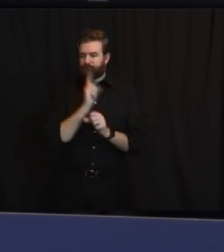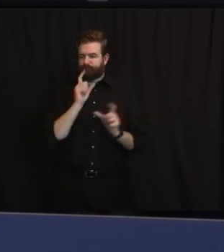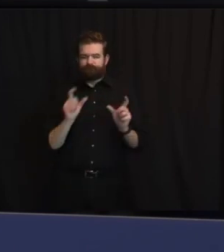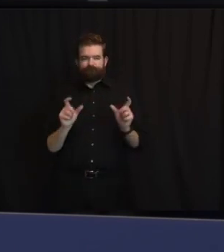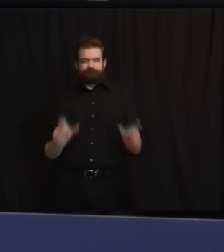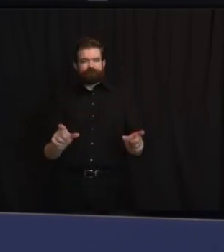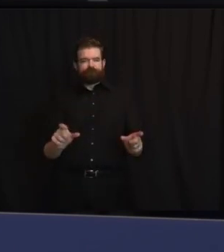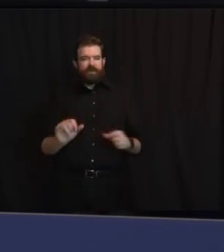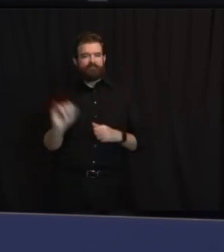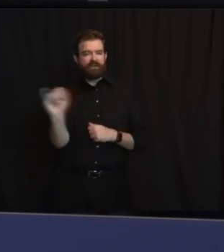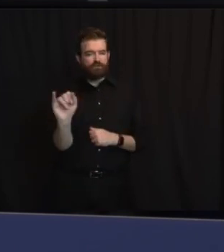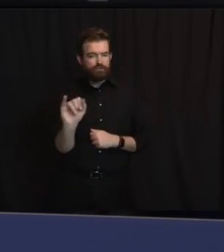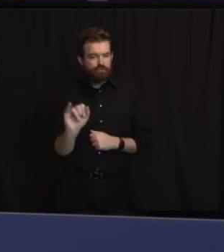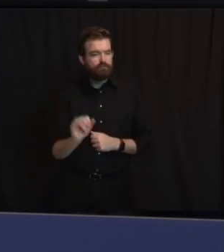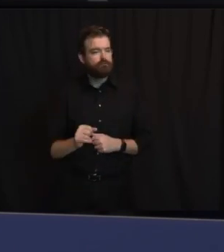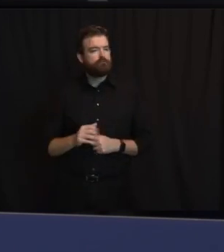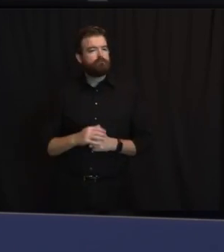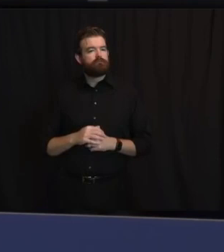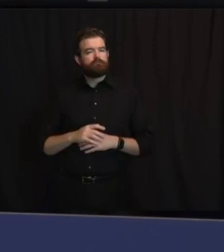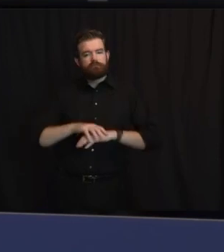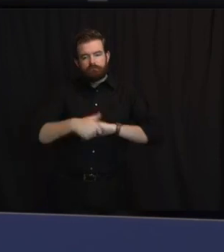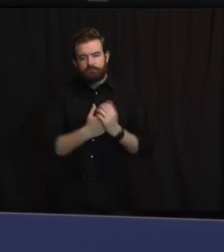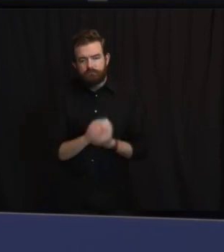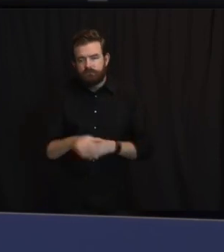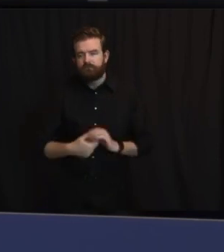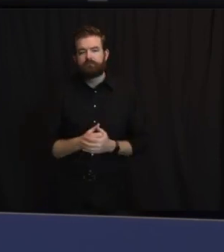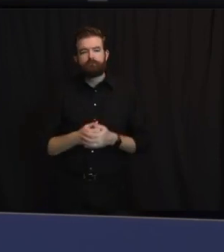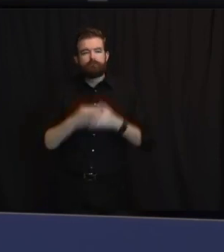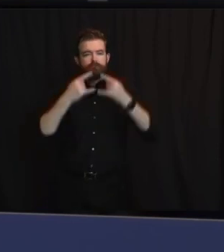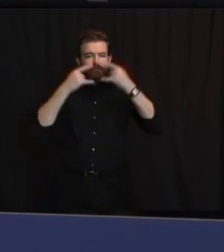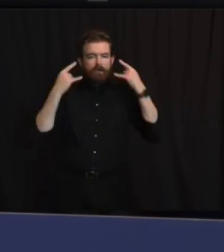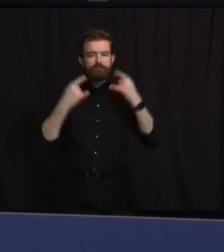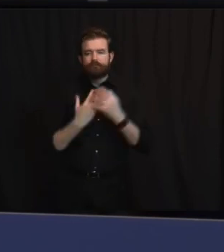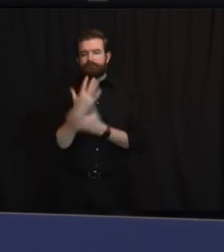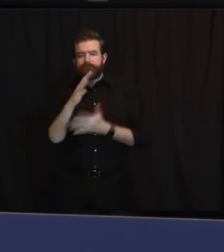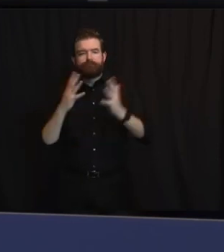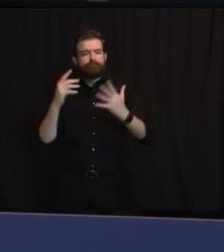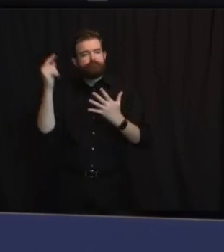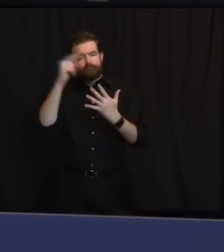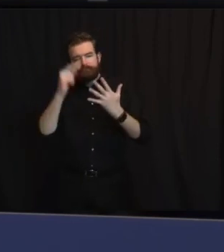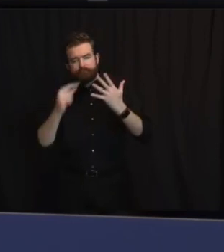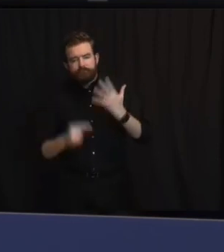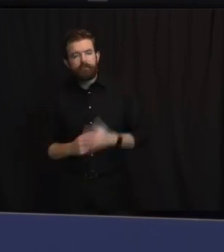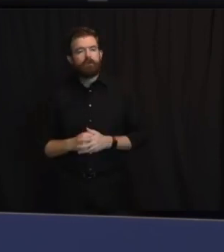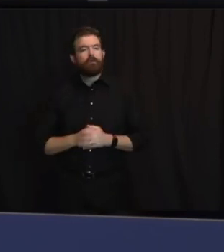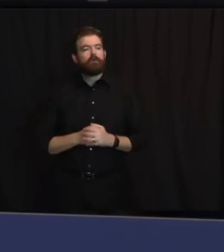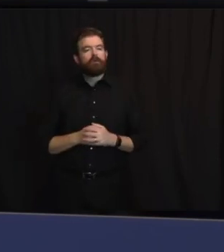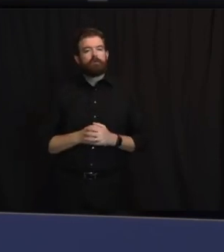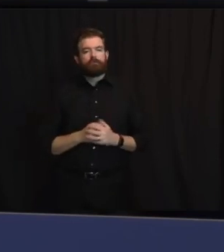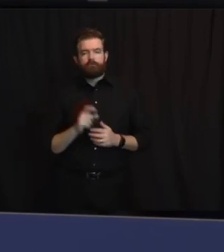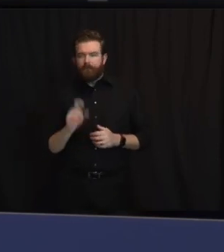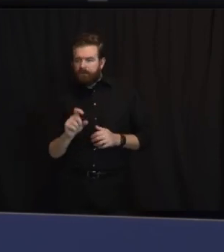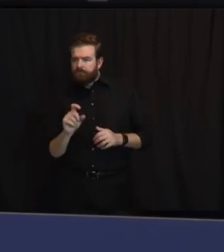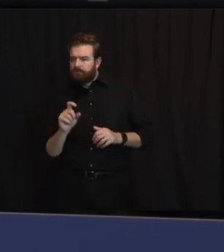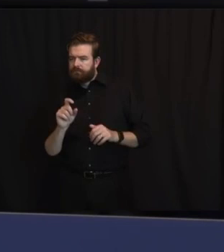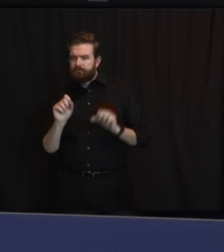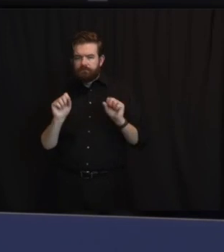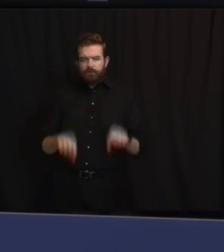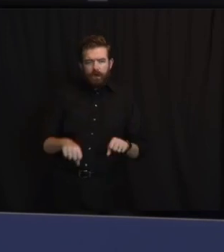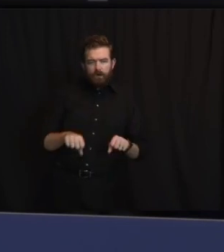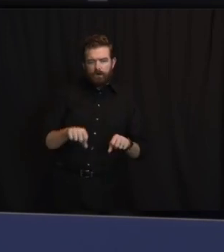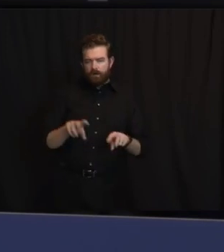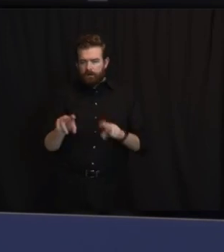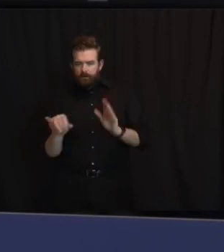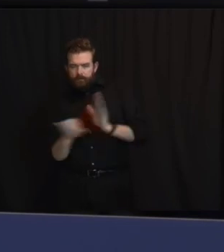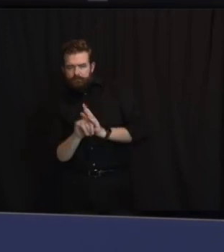practices, personal protective equipment, and symptoms of COVID-19. Healthy hygiene practices should be taught and reinforced to all